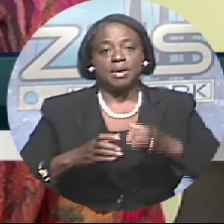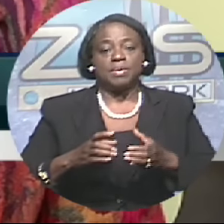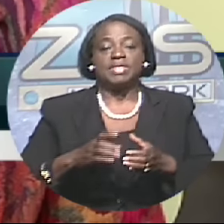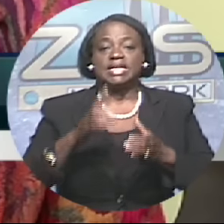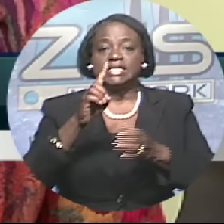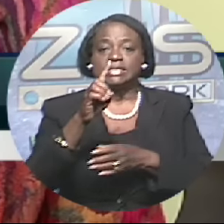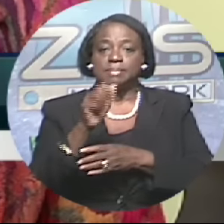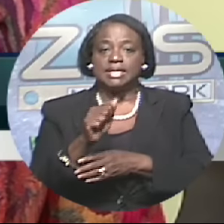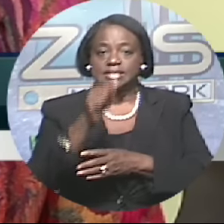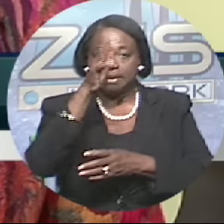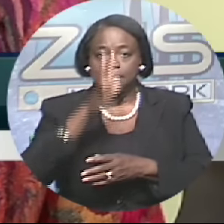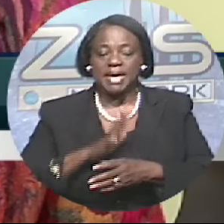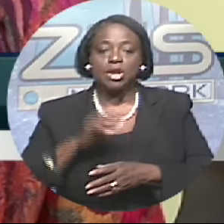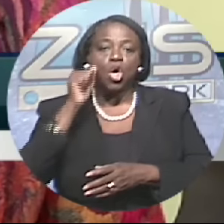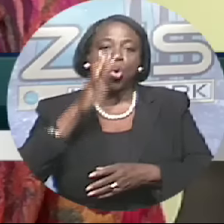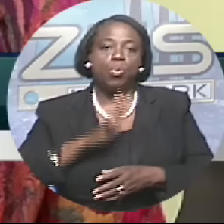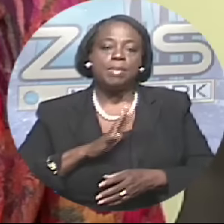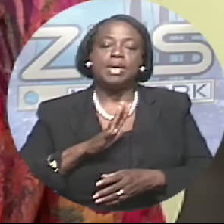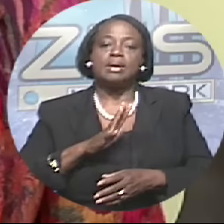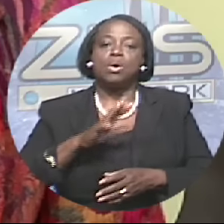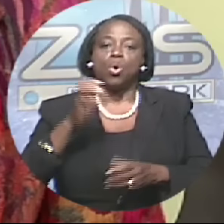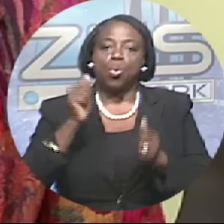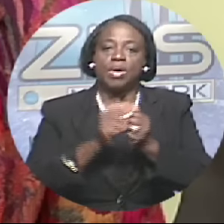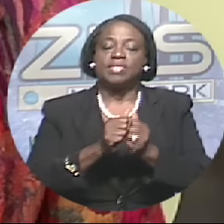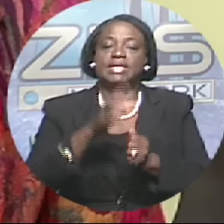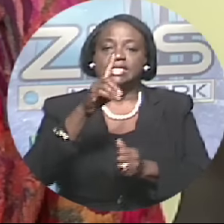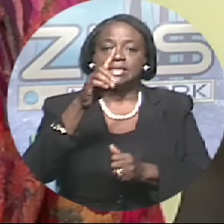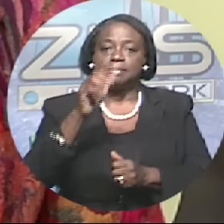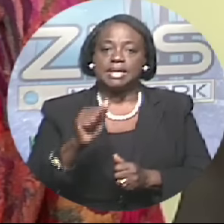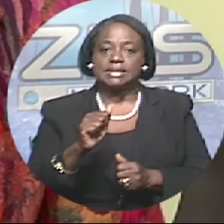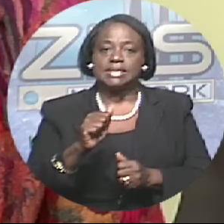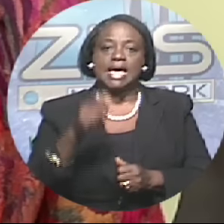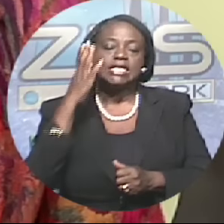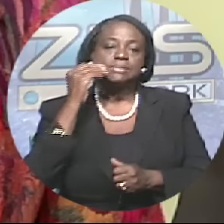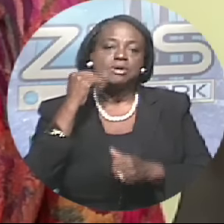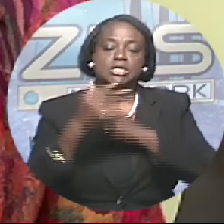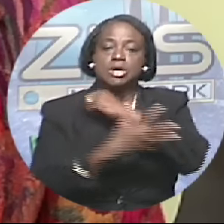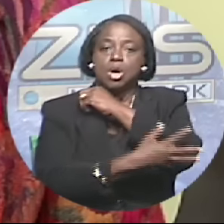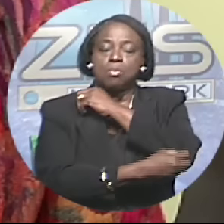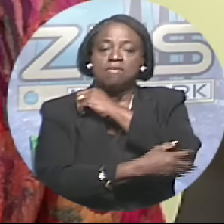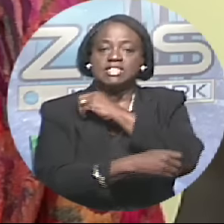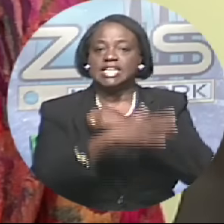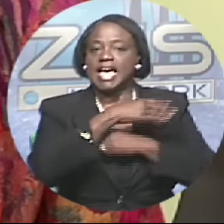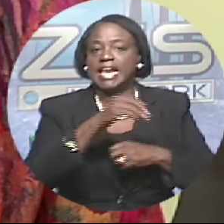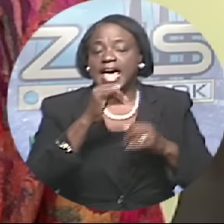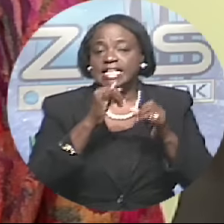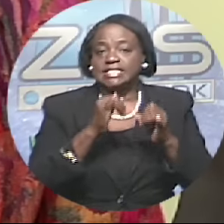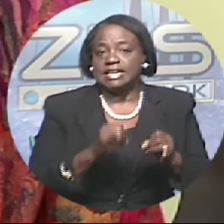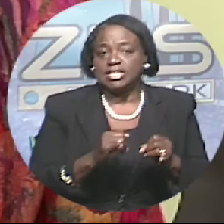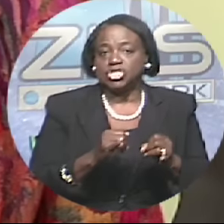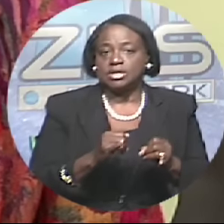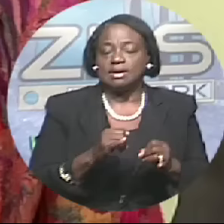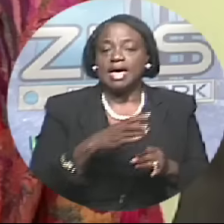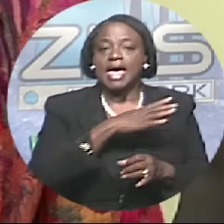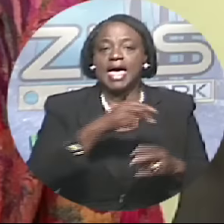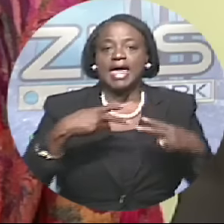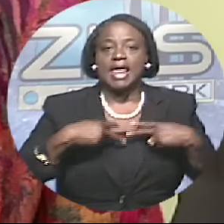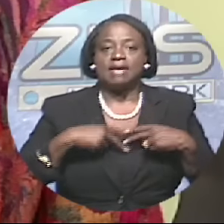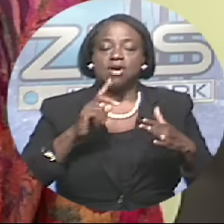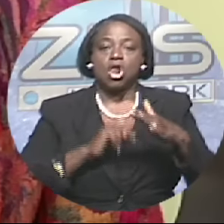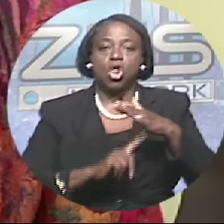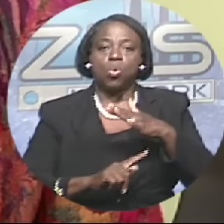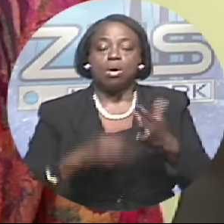women with disabilities are more likely to experience poverty and isolation and tend to have